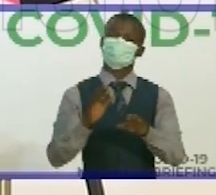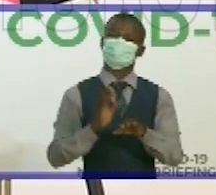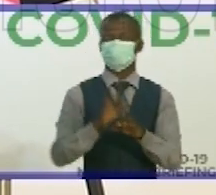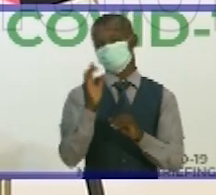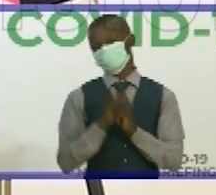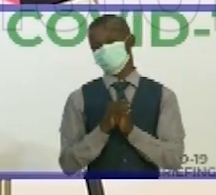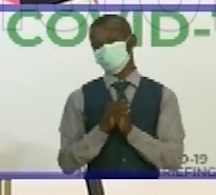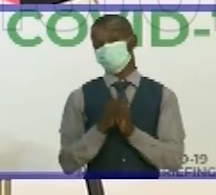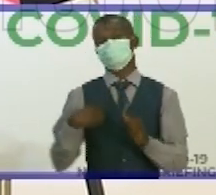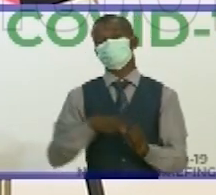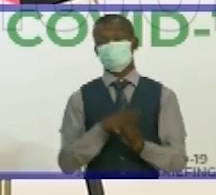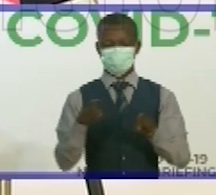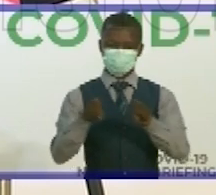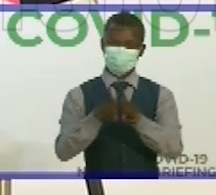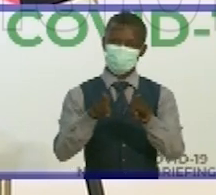We are also